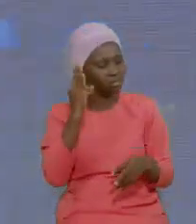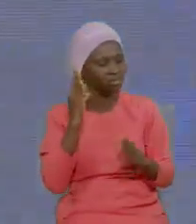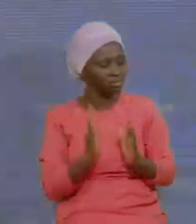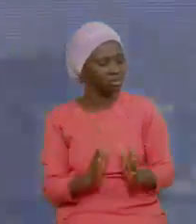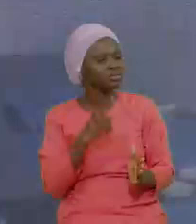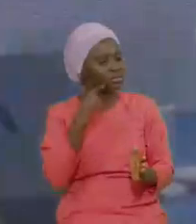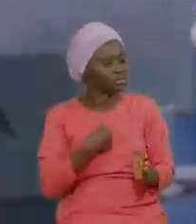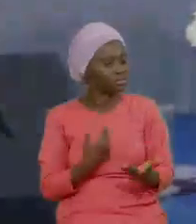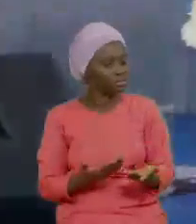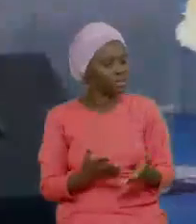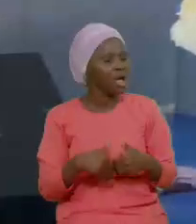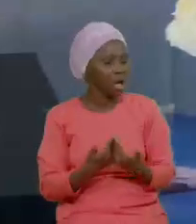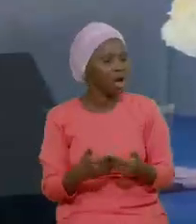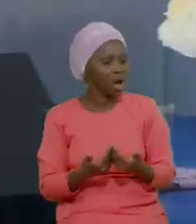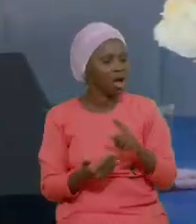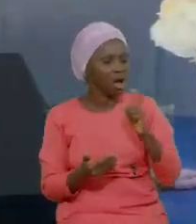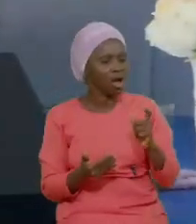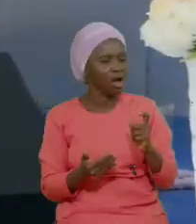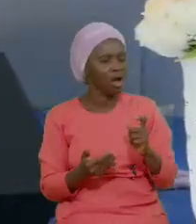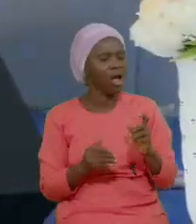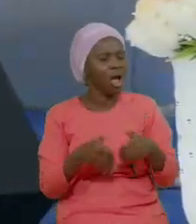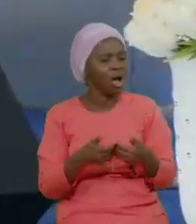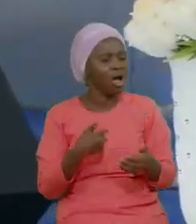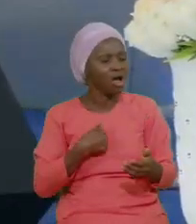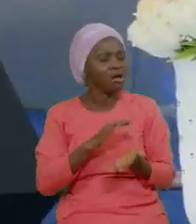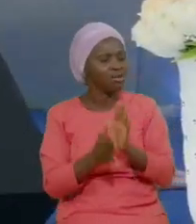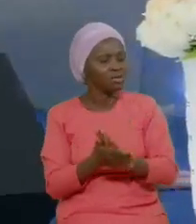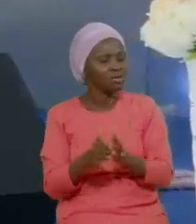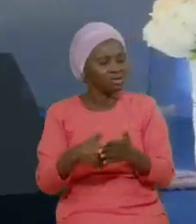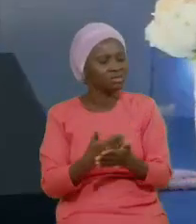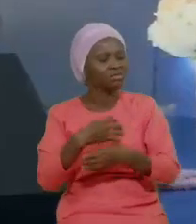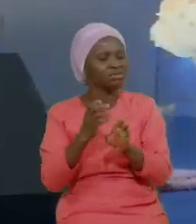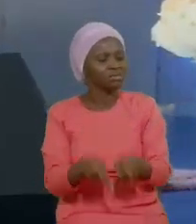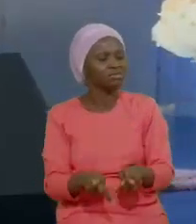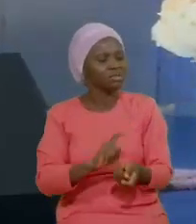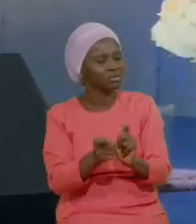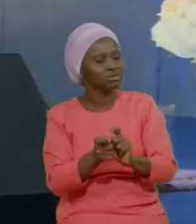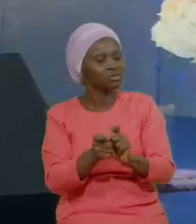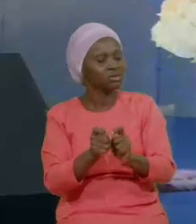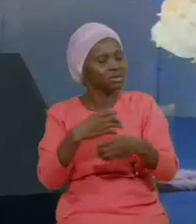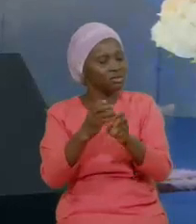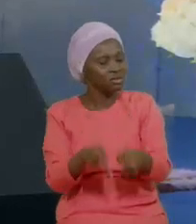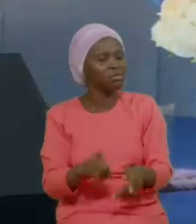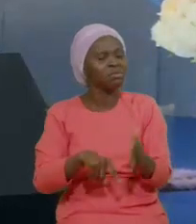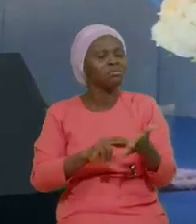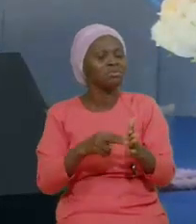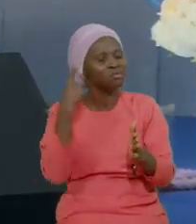do I become a new creature, a transformed creature? And what does that mean for me?